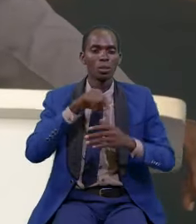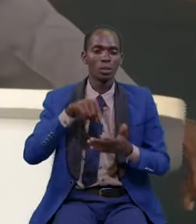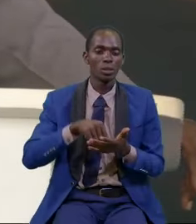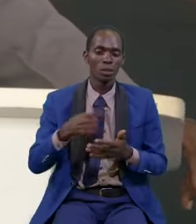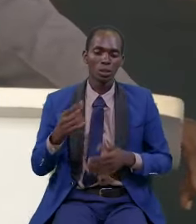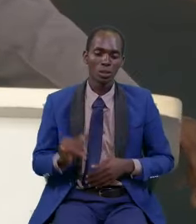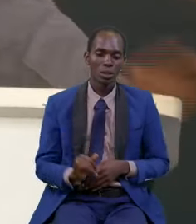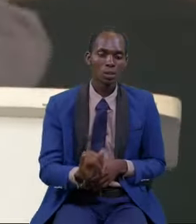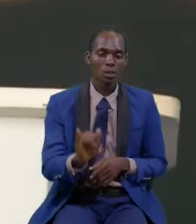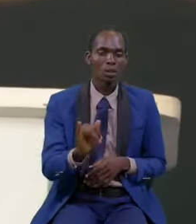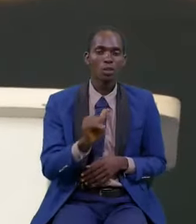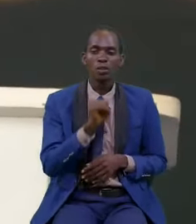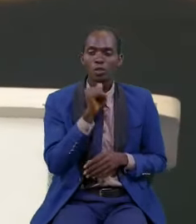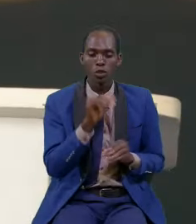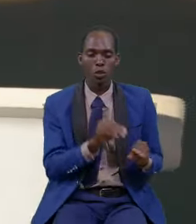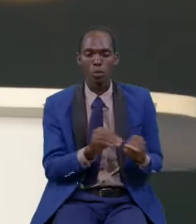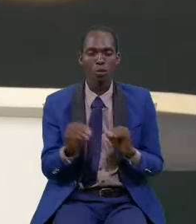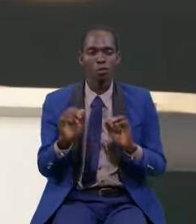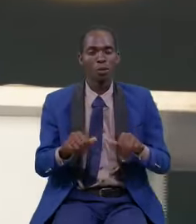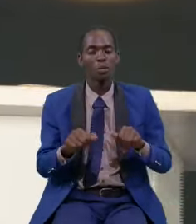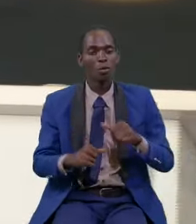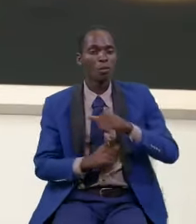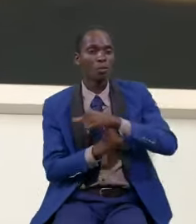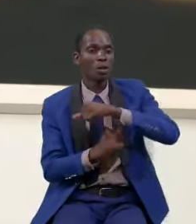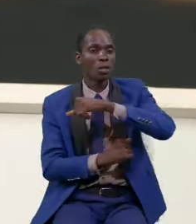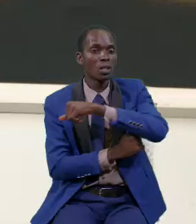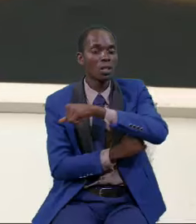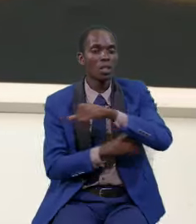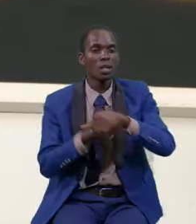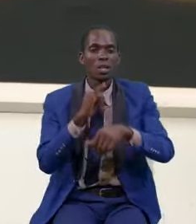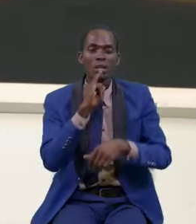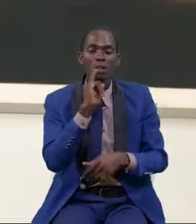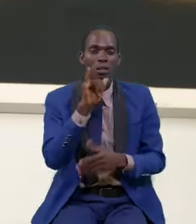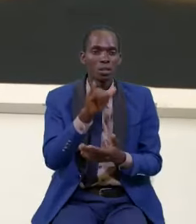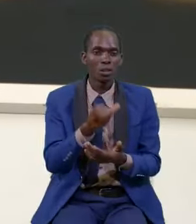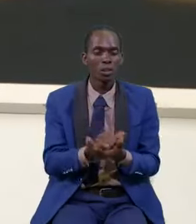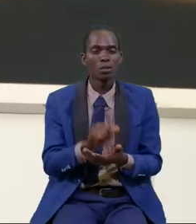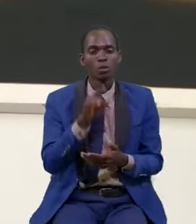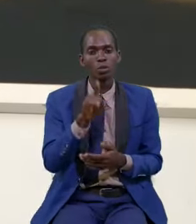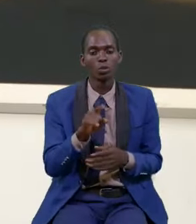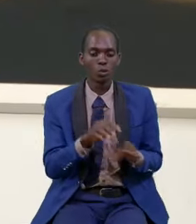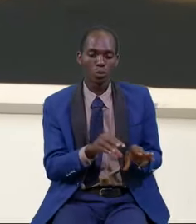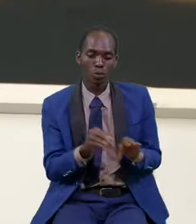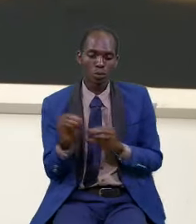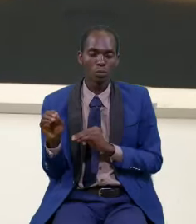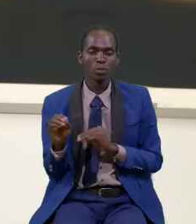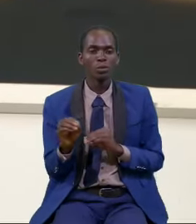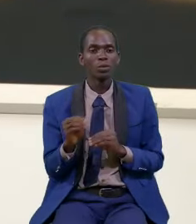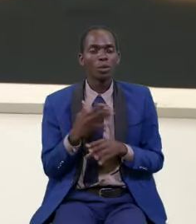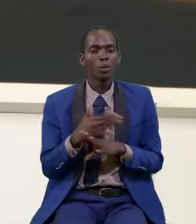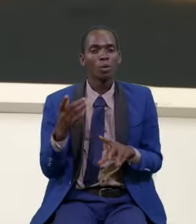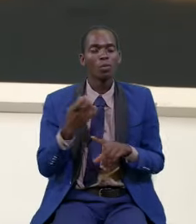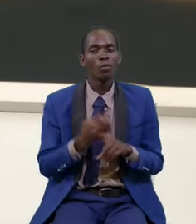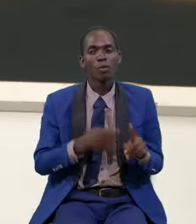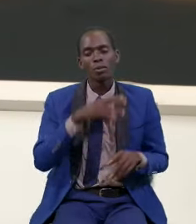immovable foundation is that you depart from iniquity. If you abide in